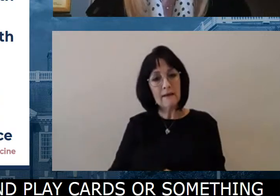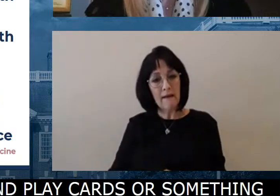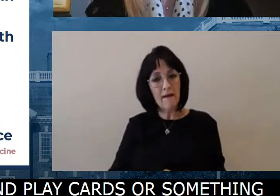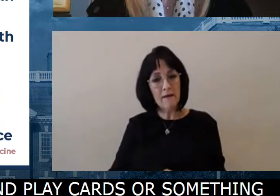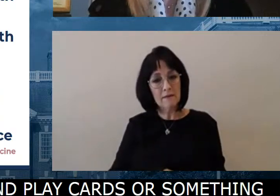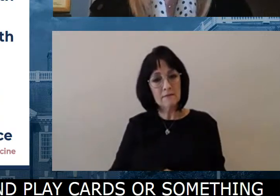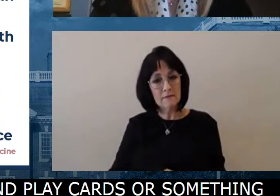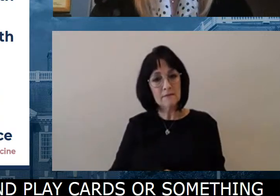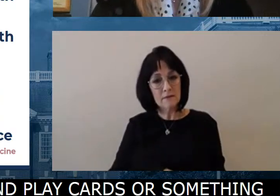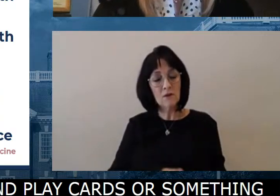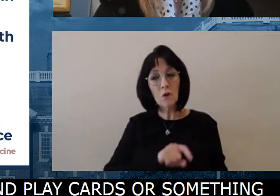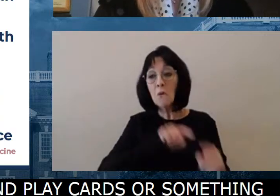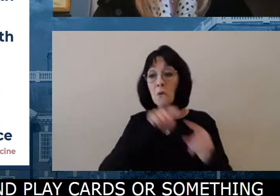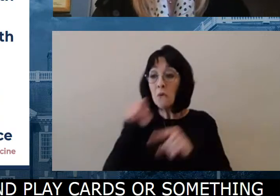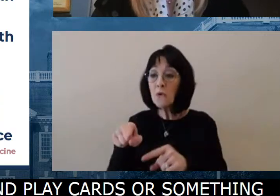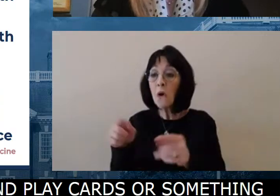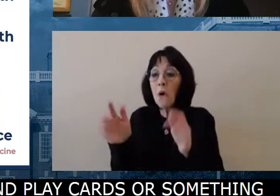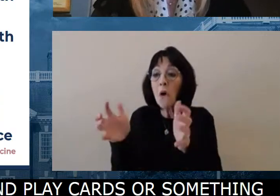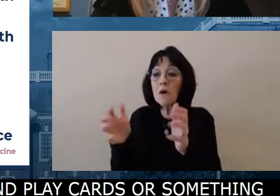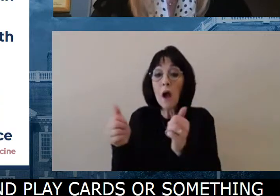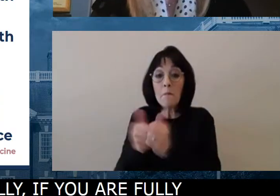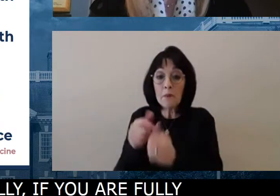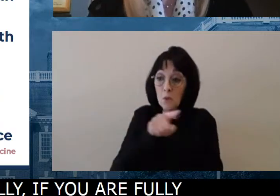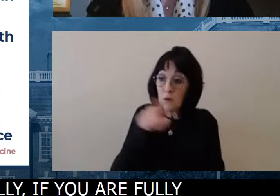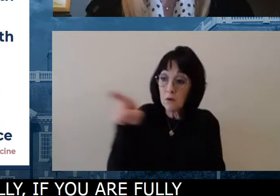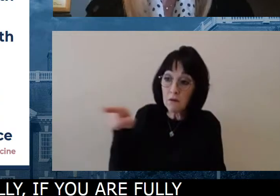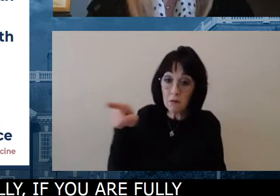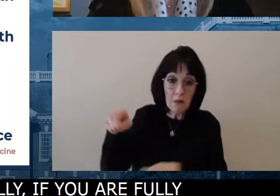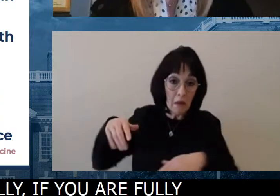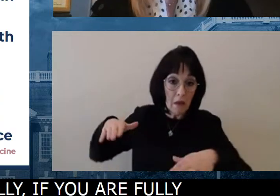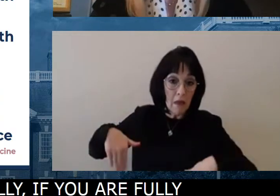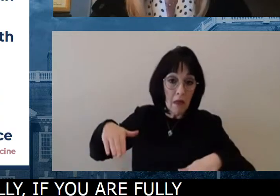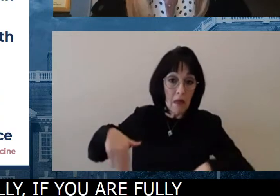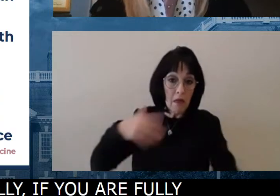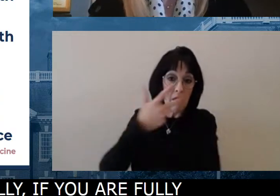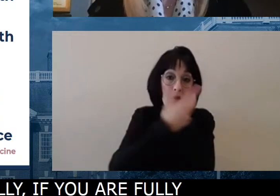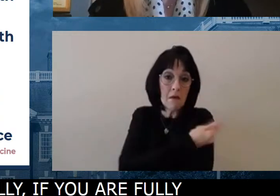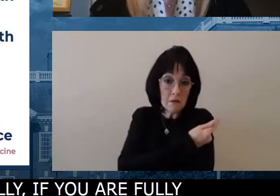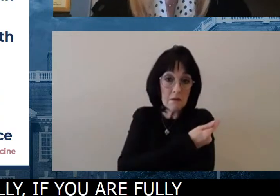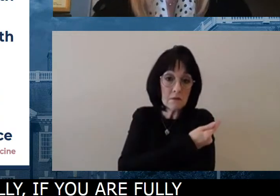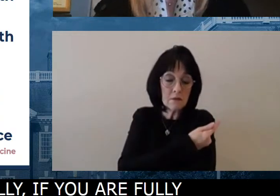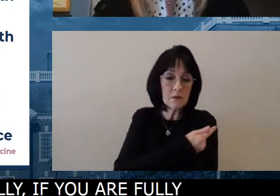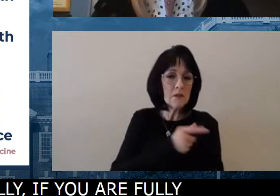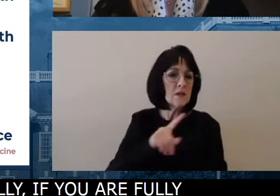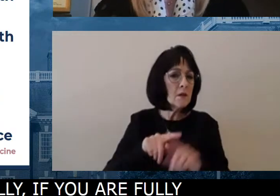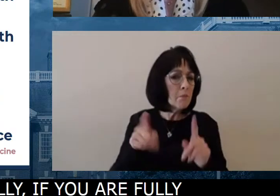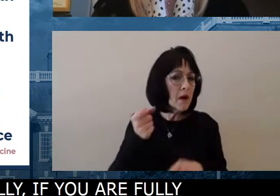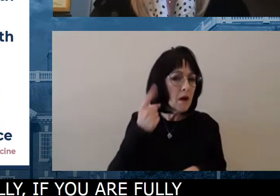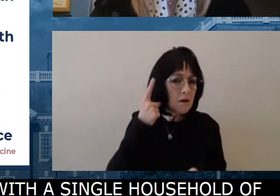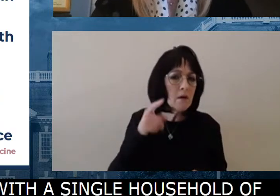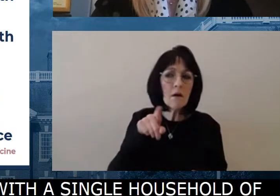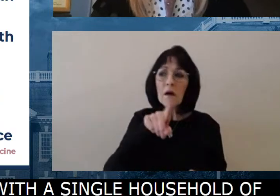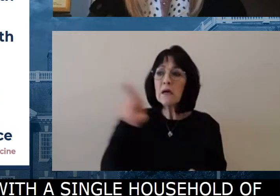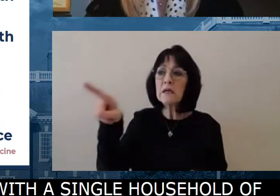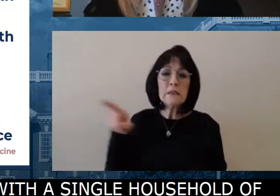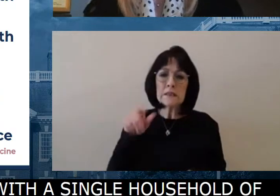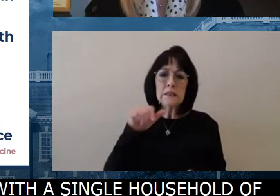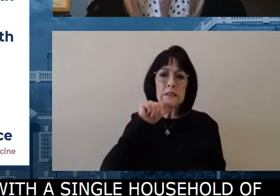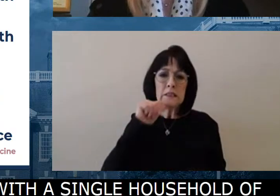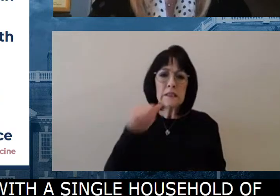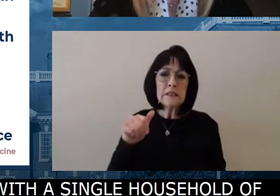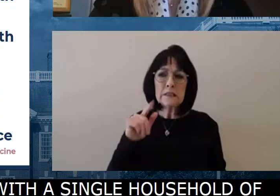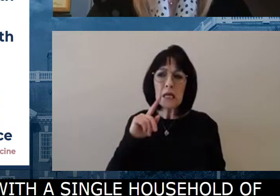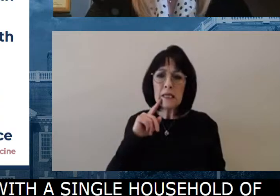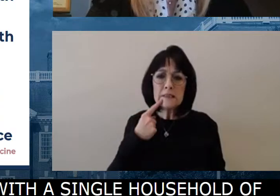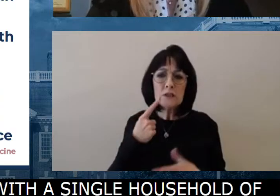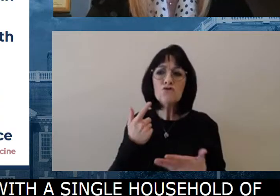be vaccinated, but who are at lower risk, meaning none of the chronic underlying conditions or not over age